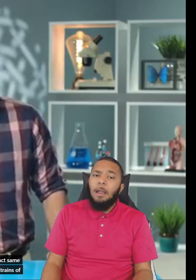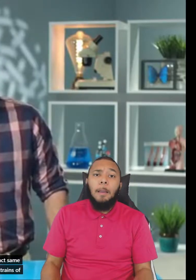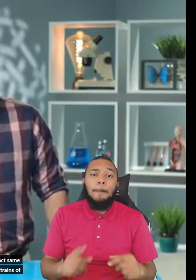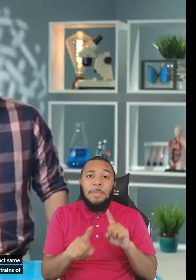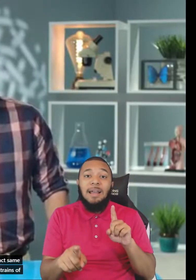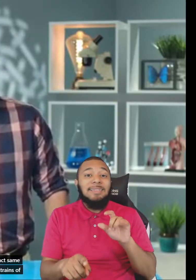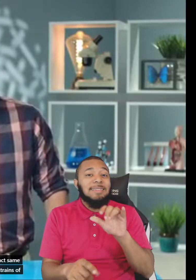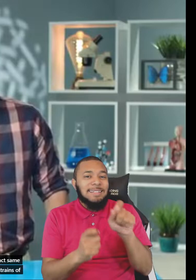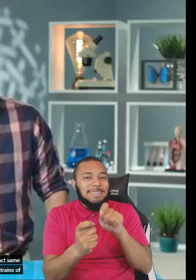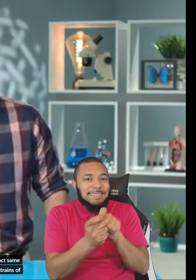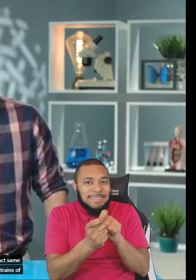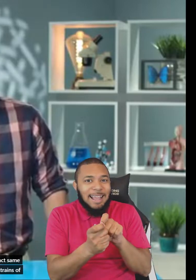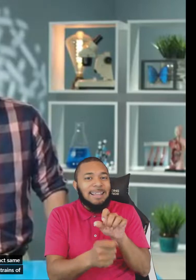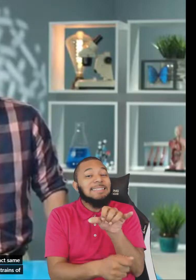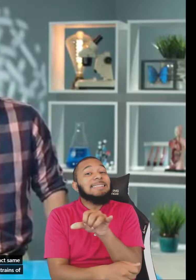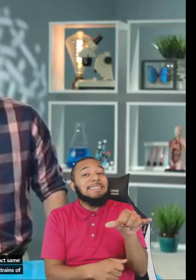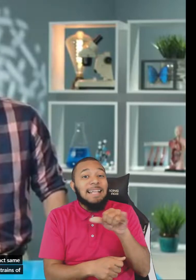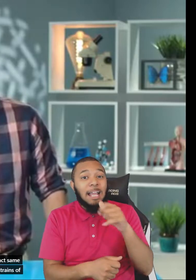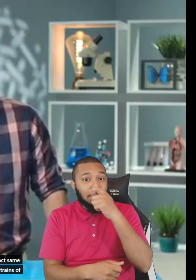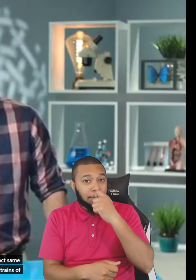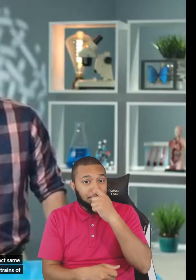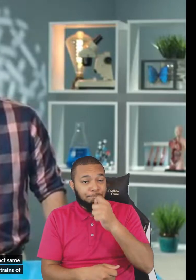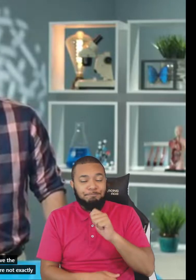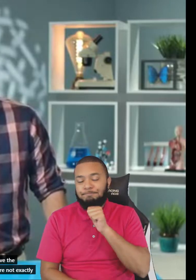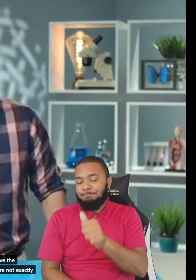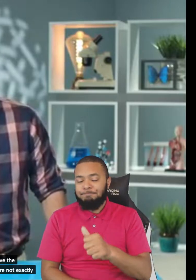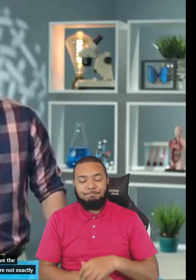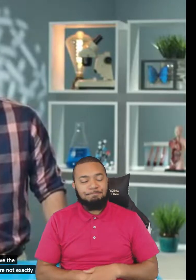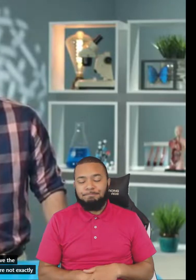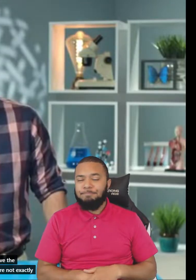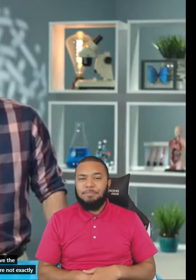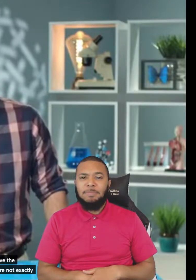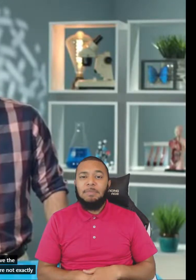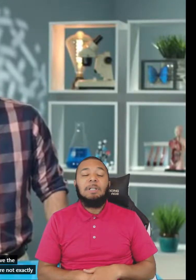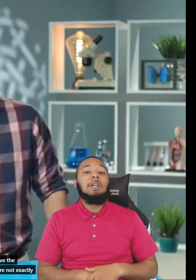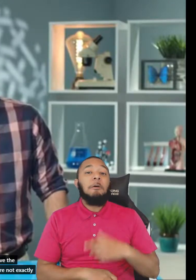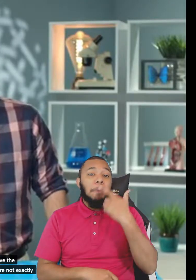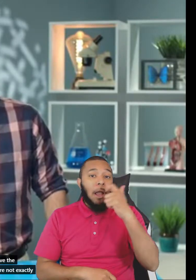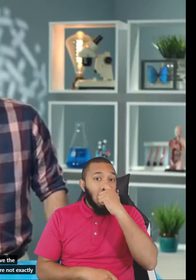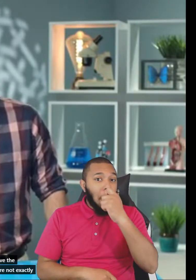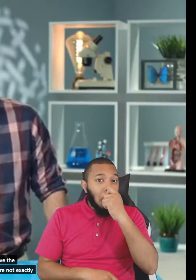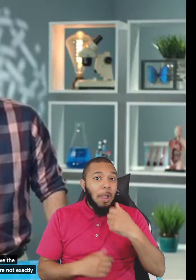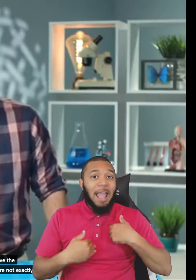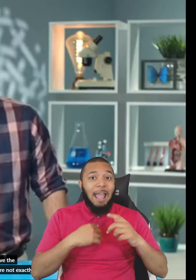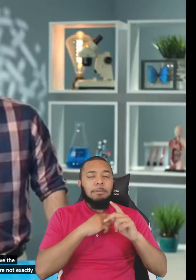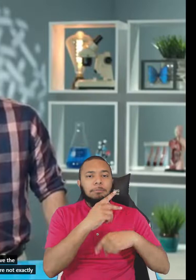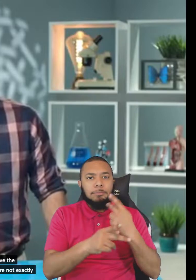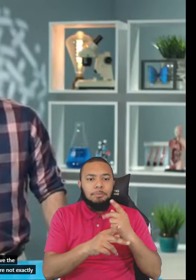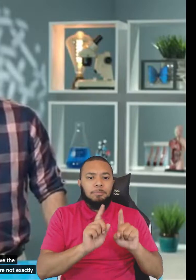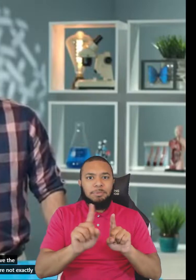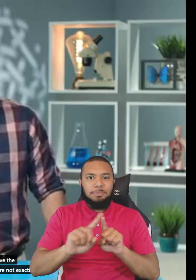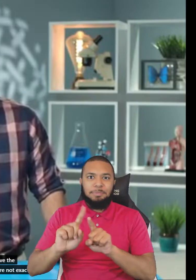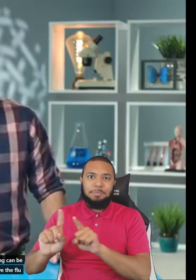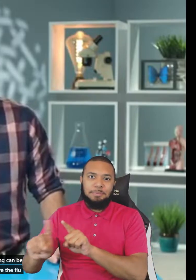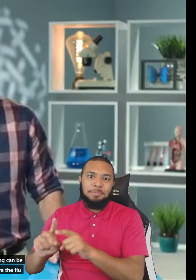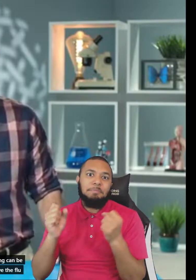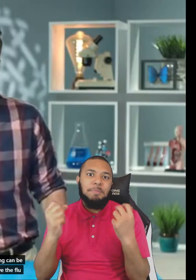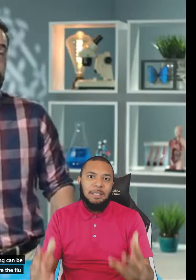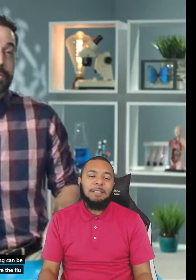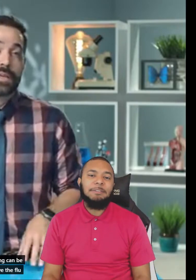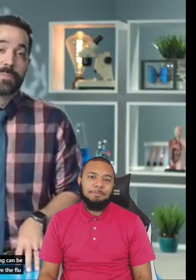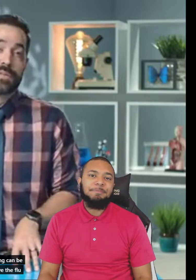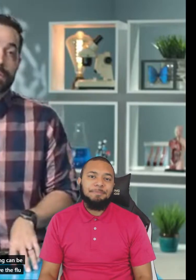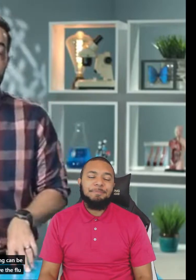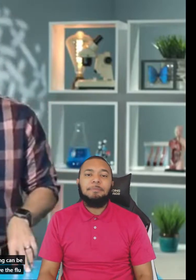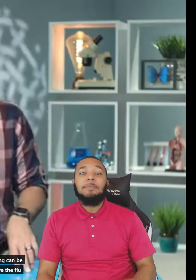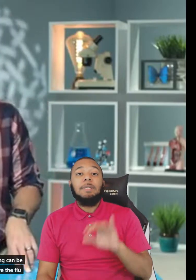have the exact same cold, right? A lot of these strains of the common cold will have the exact same symptoms, but they're not exactly the same. And the